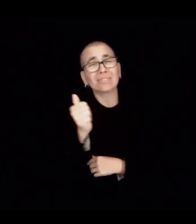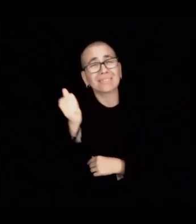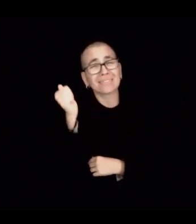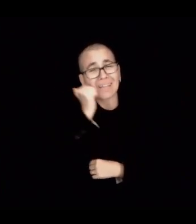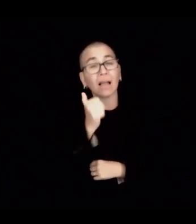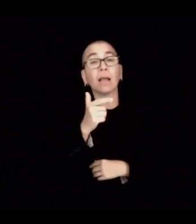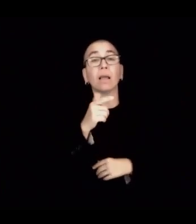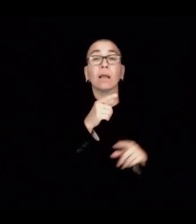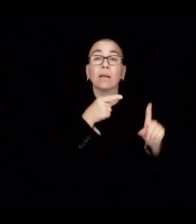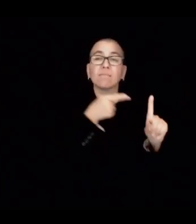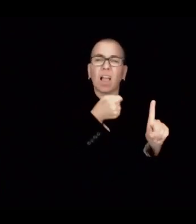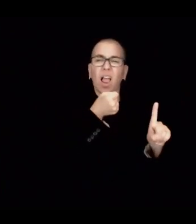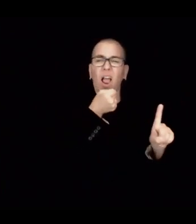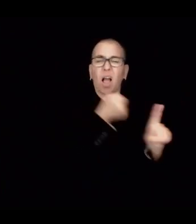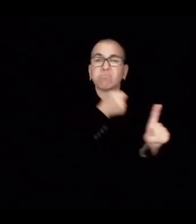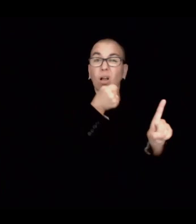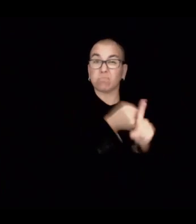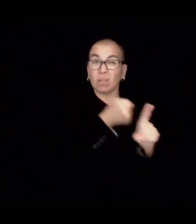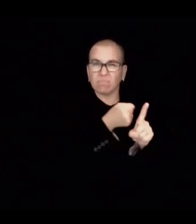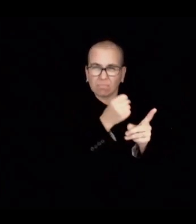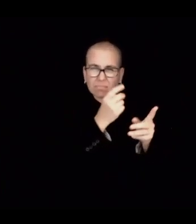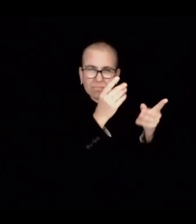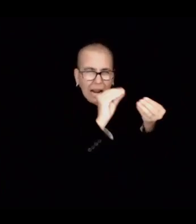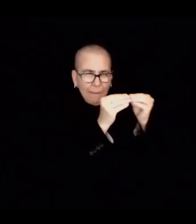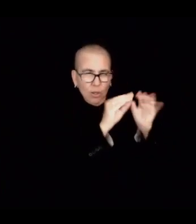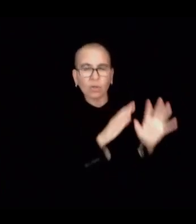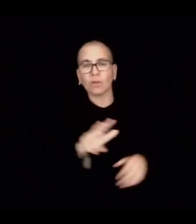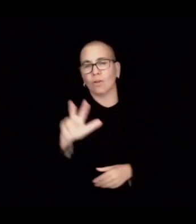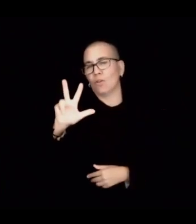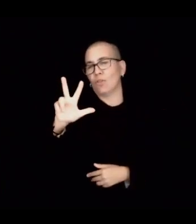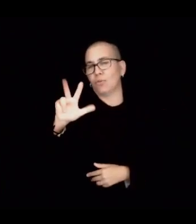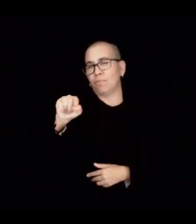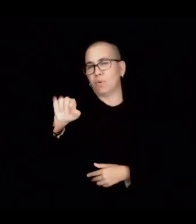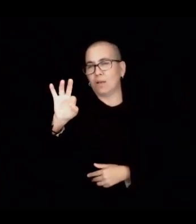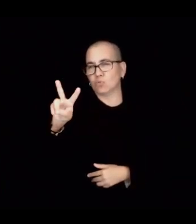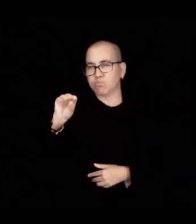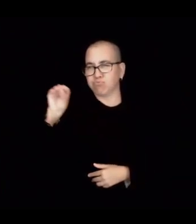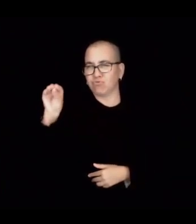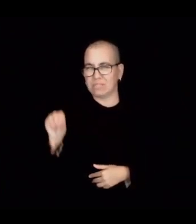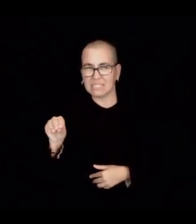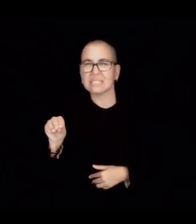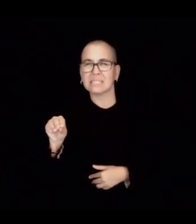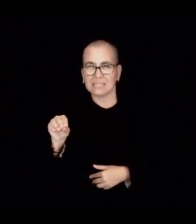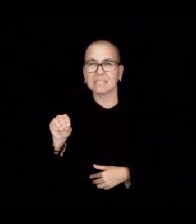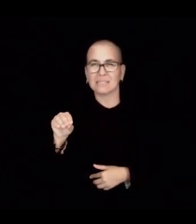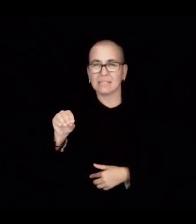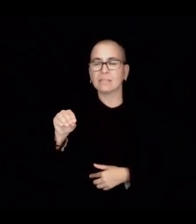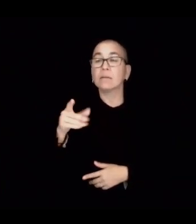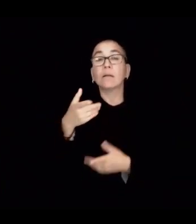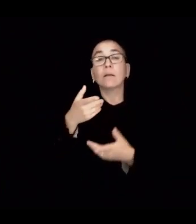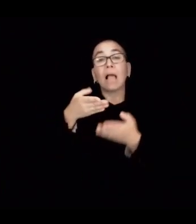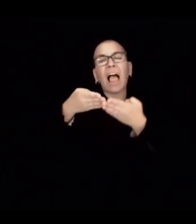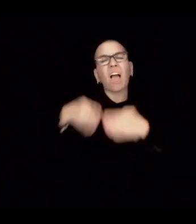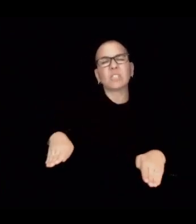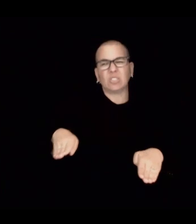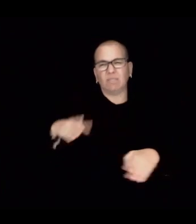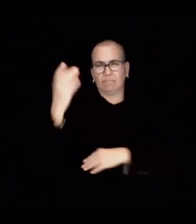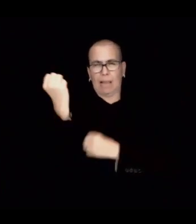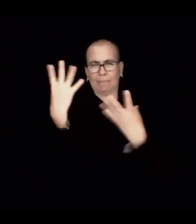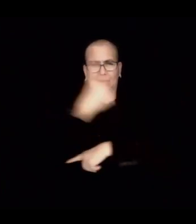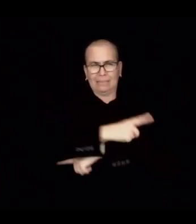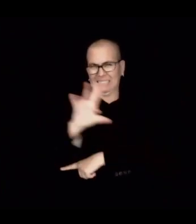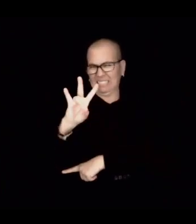testing positivity rate is 3.3%. We're analyzing the testing data from the last 2 weeks of community testing in